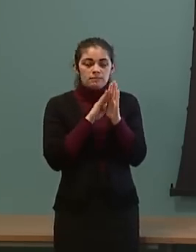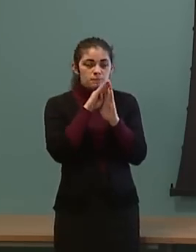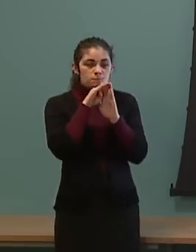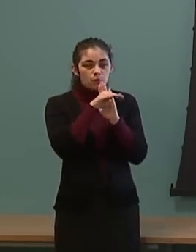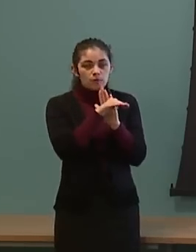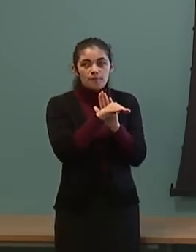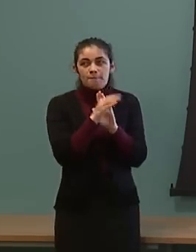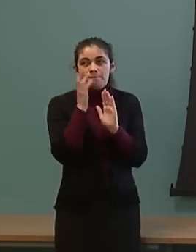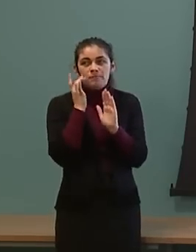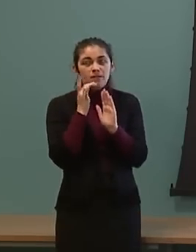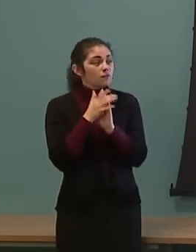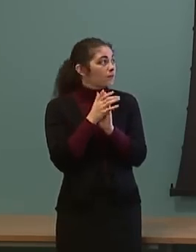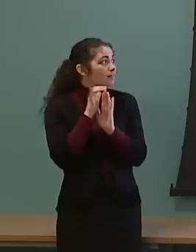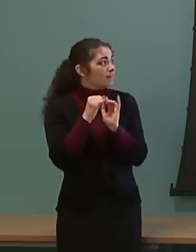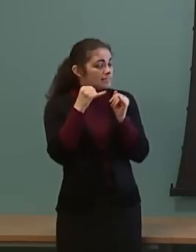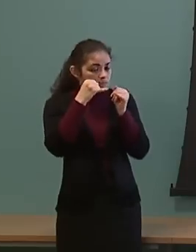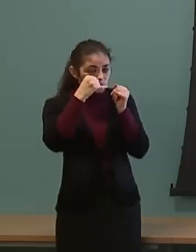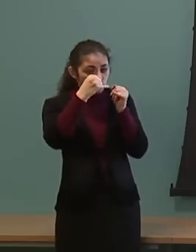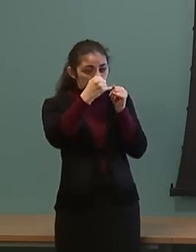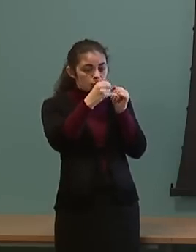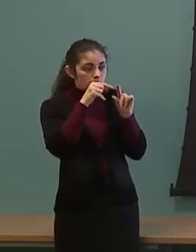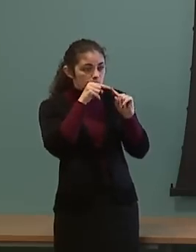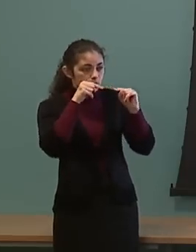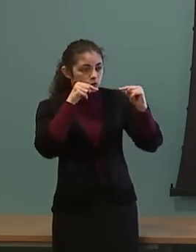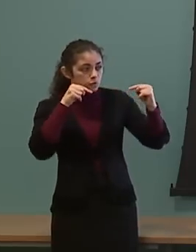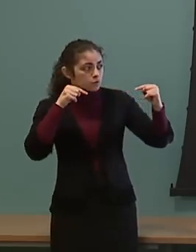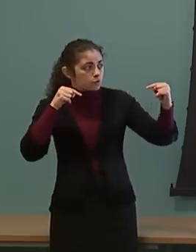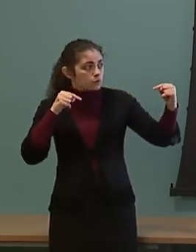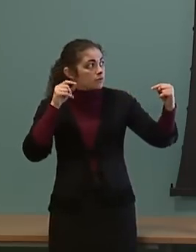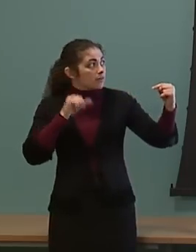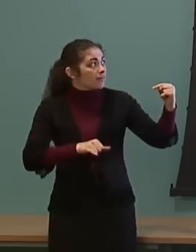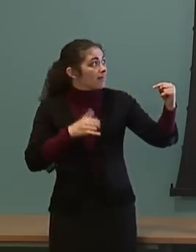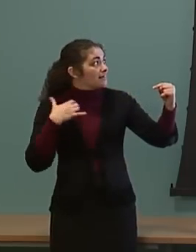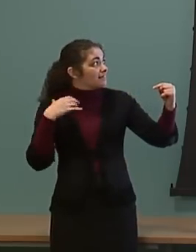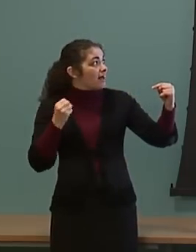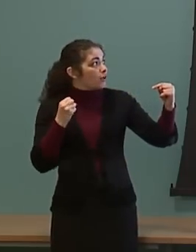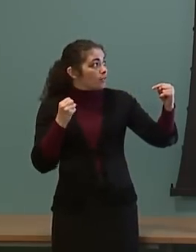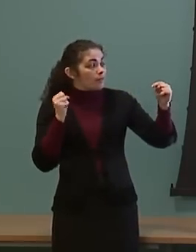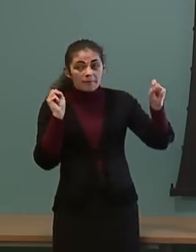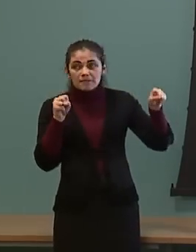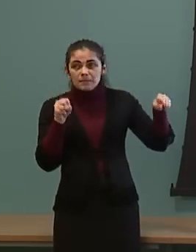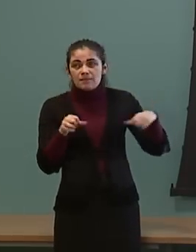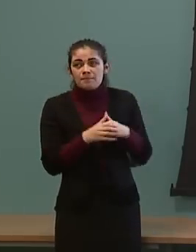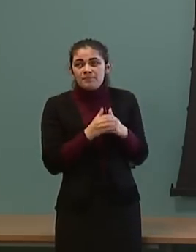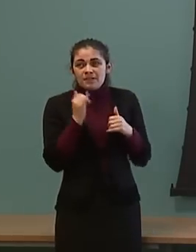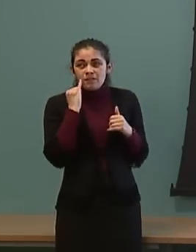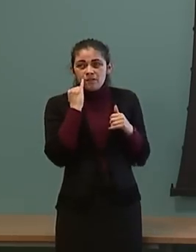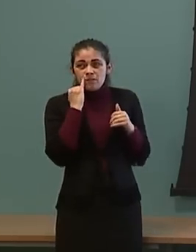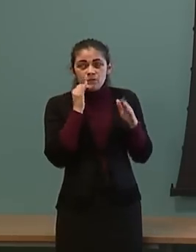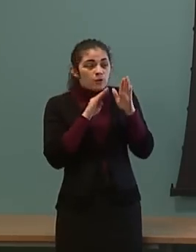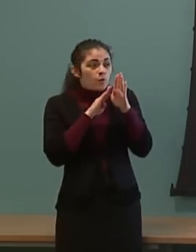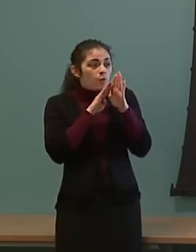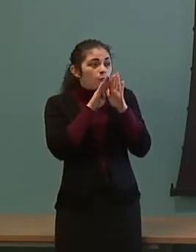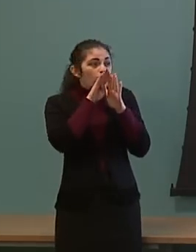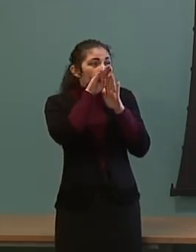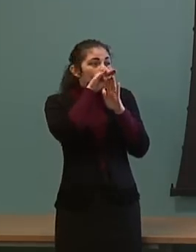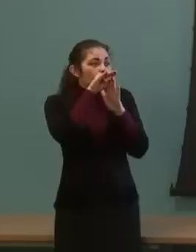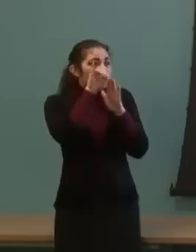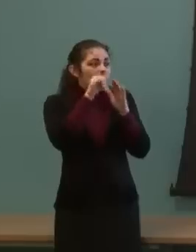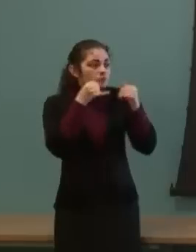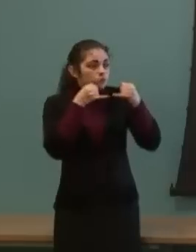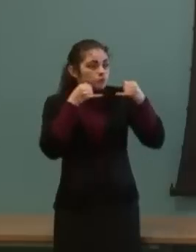curve. Because the dotted line that you see there is health system capacity. And if we crest over that